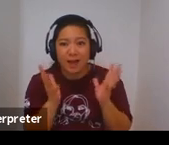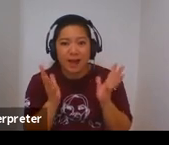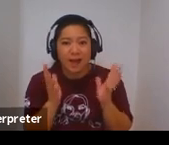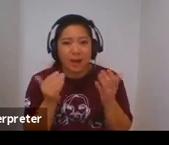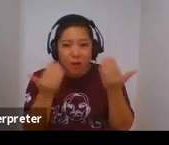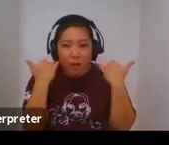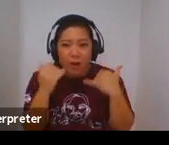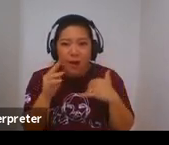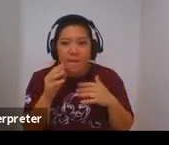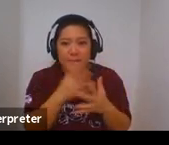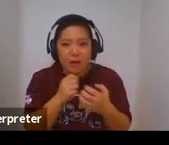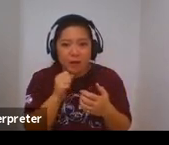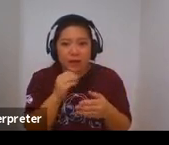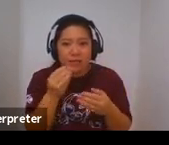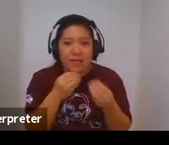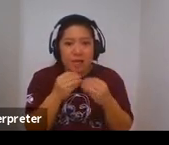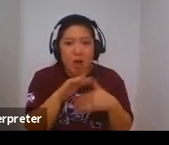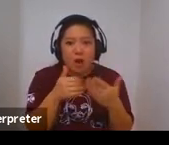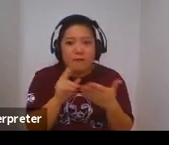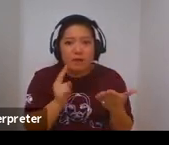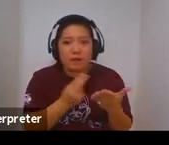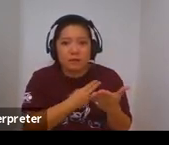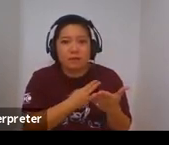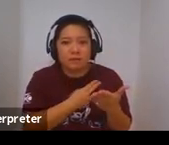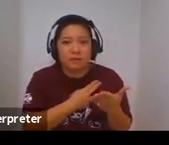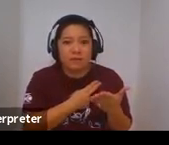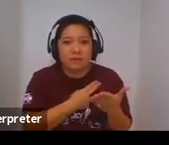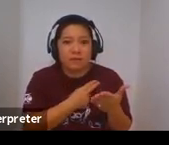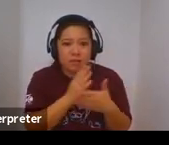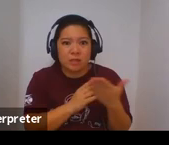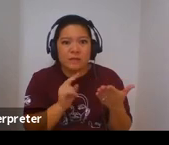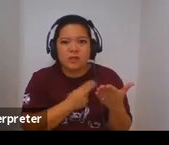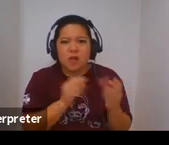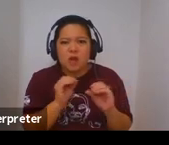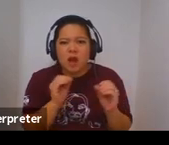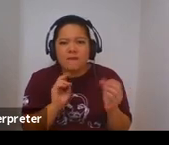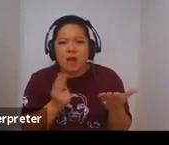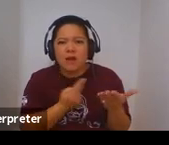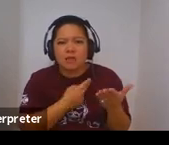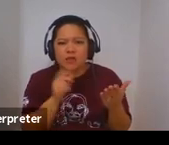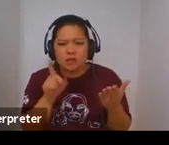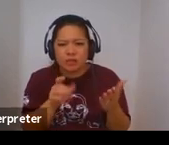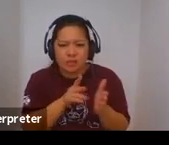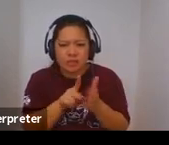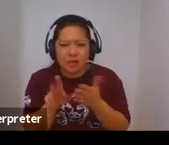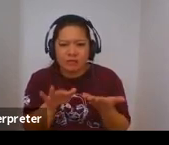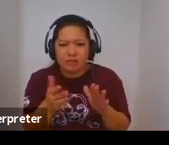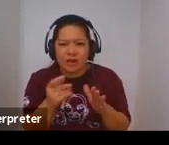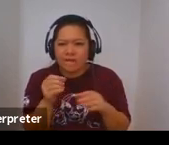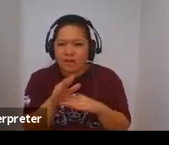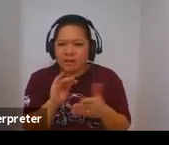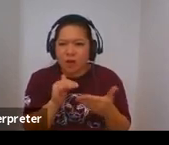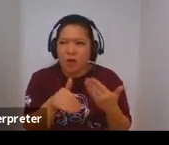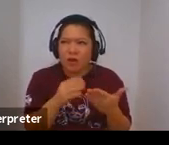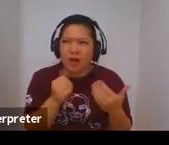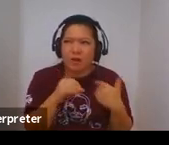The bear is not gonna eat all of us. It'll be less than a quarter of us. None of us should die. And it affects us all, Jake. One in five. How